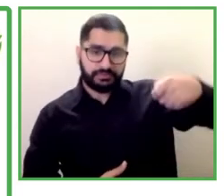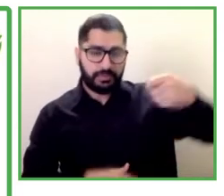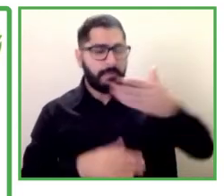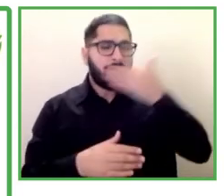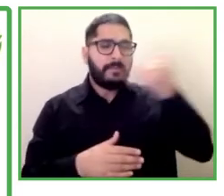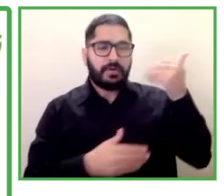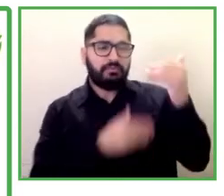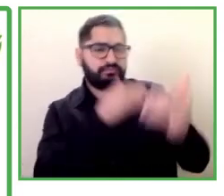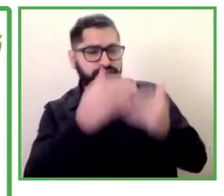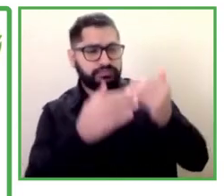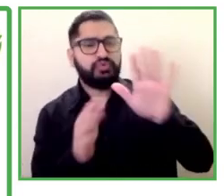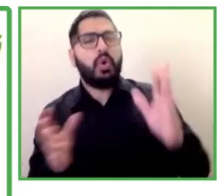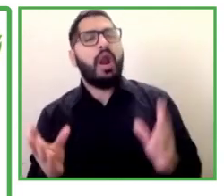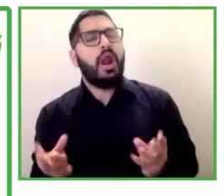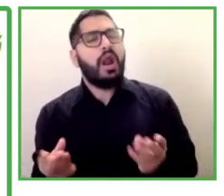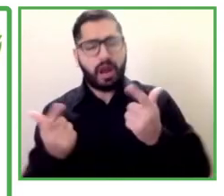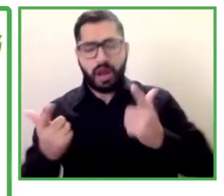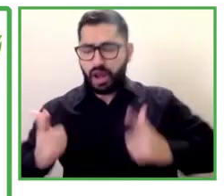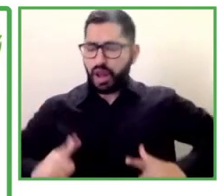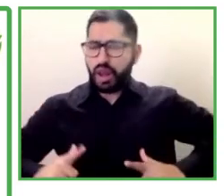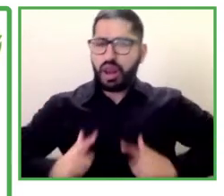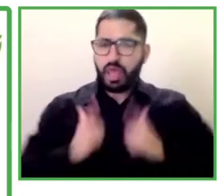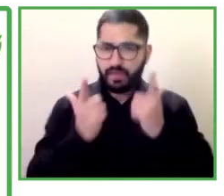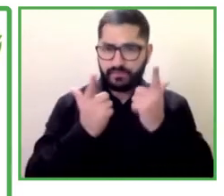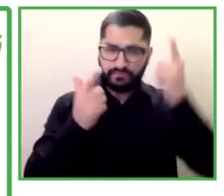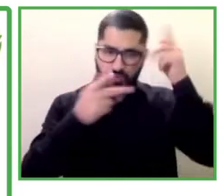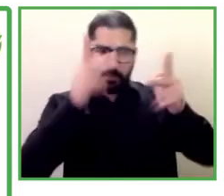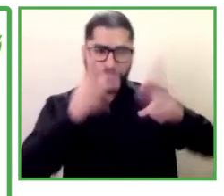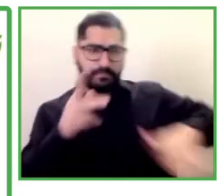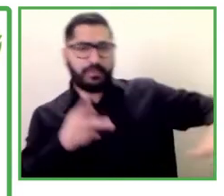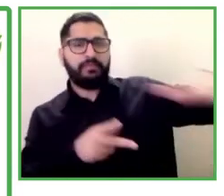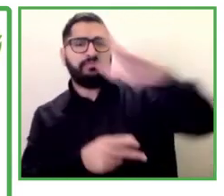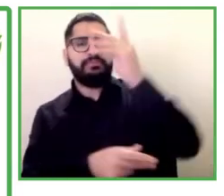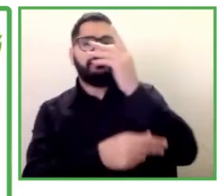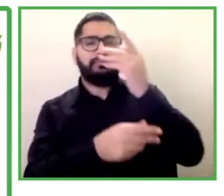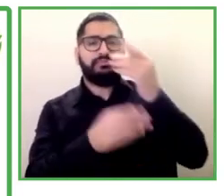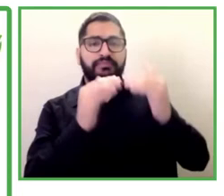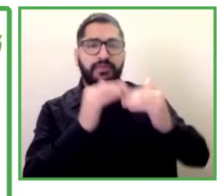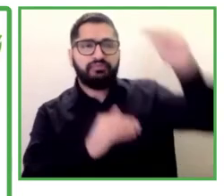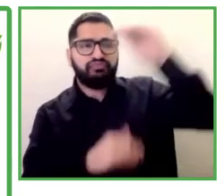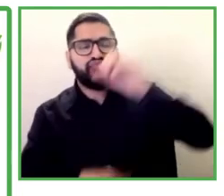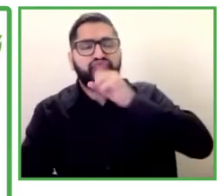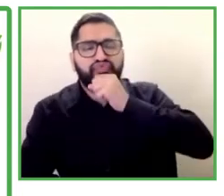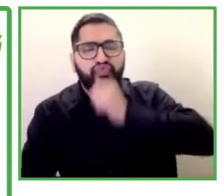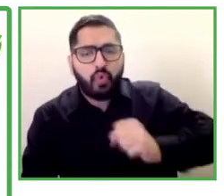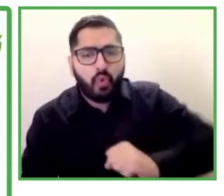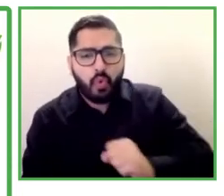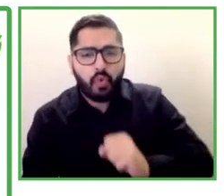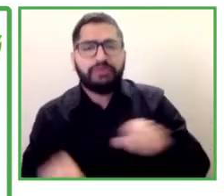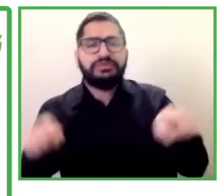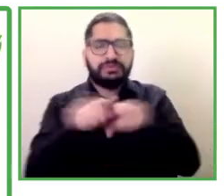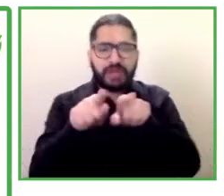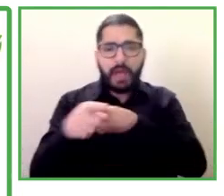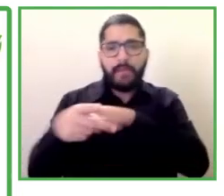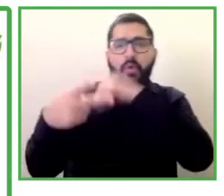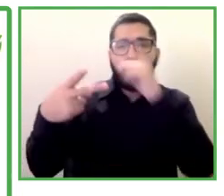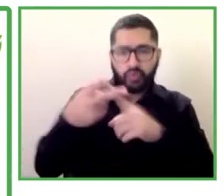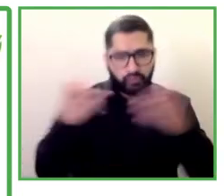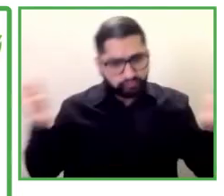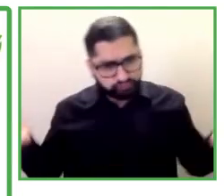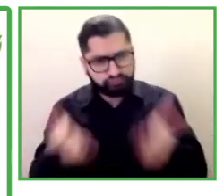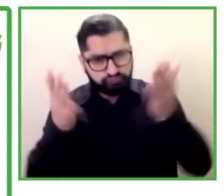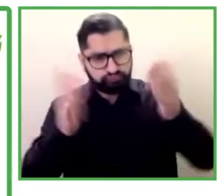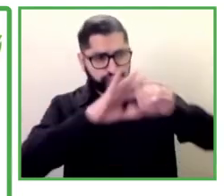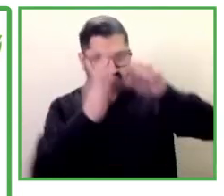agencies, adding disability-owned businesses to states' minority-owned, women-owned, and small business procurement and contracting in